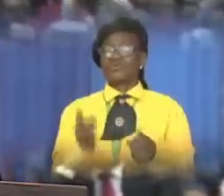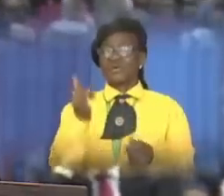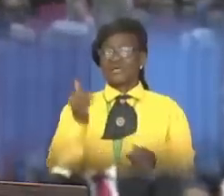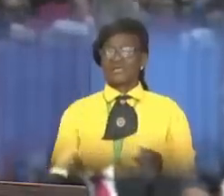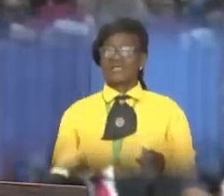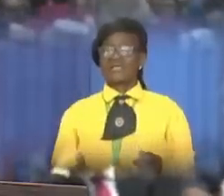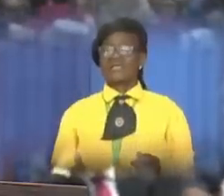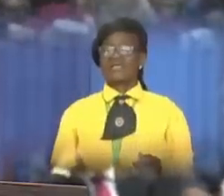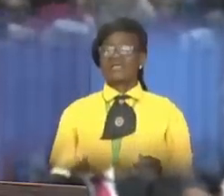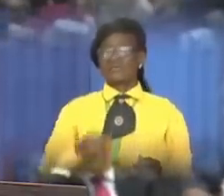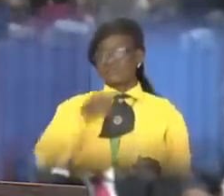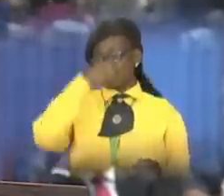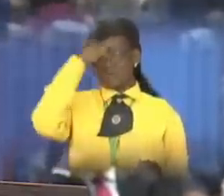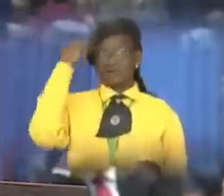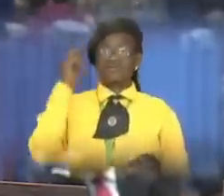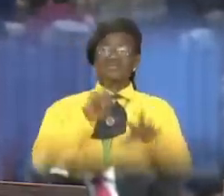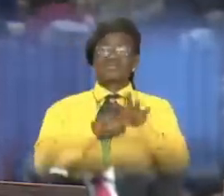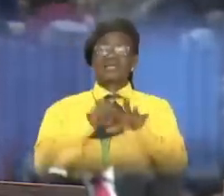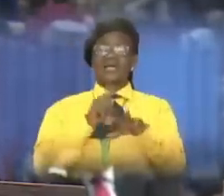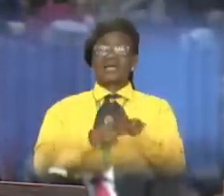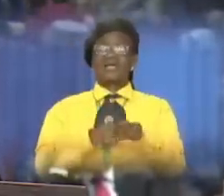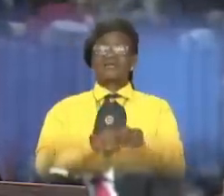because time is gone.